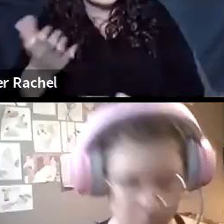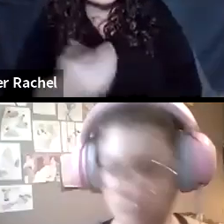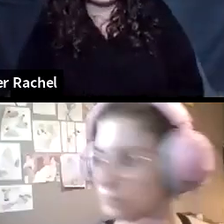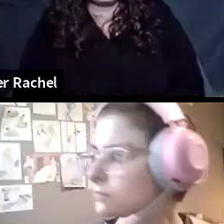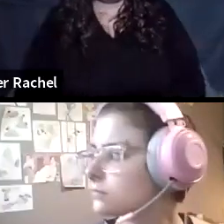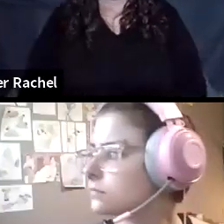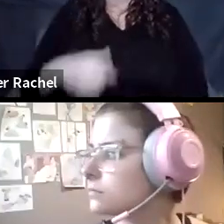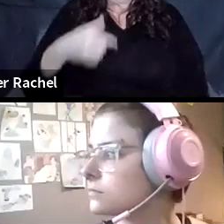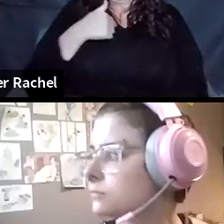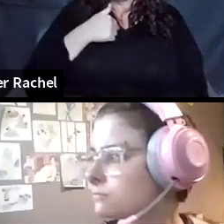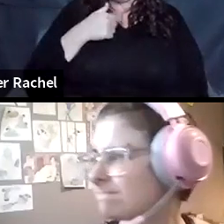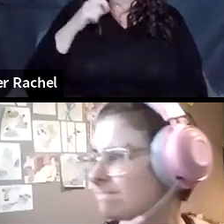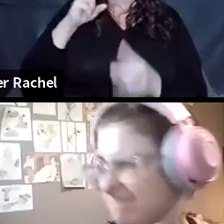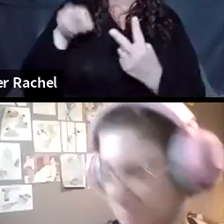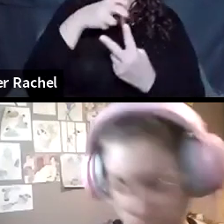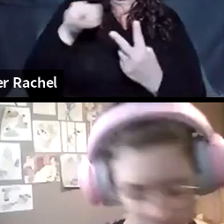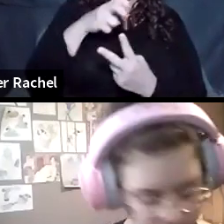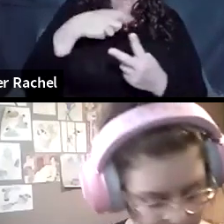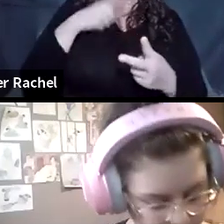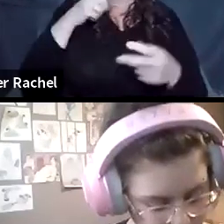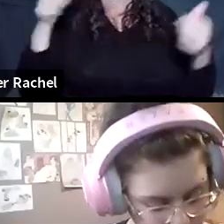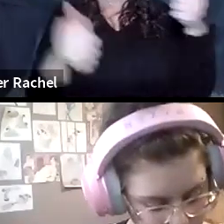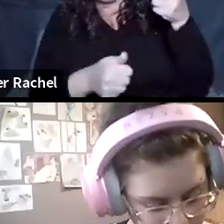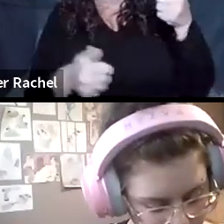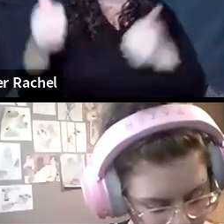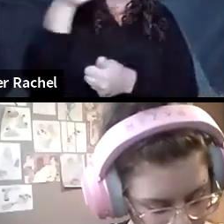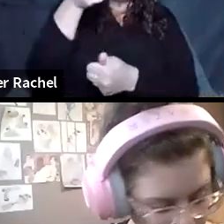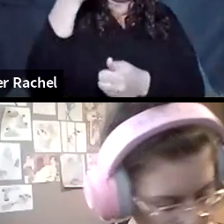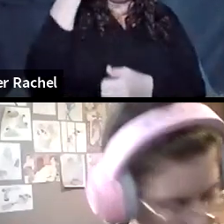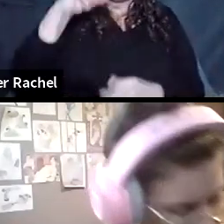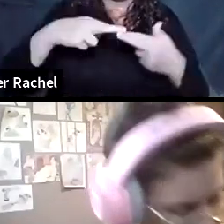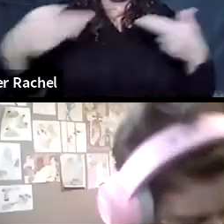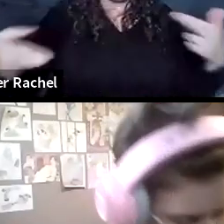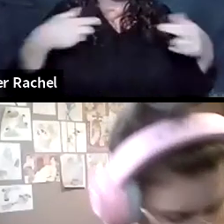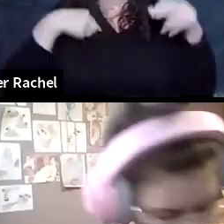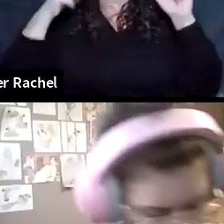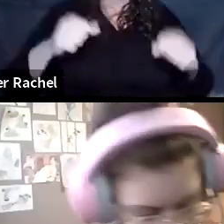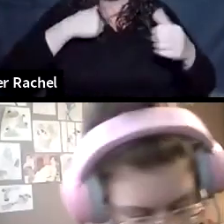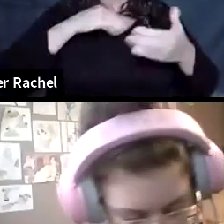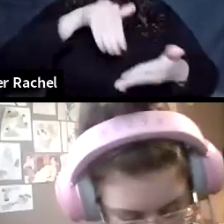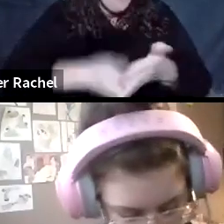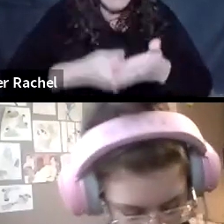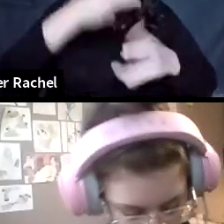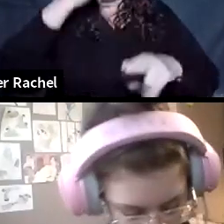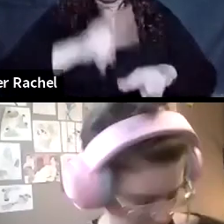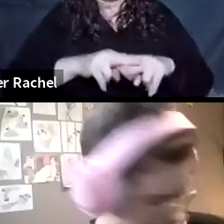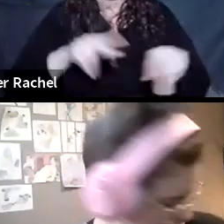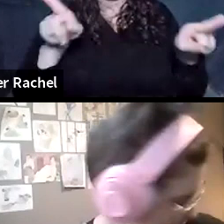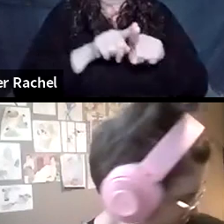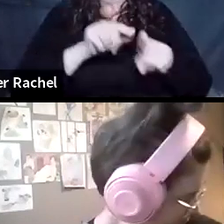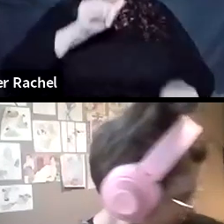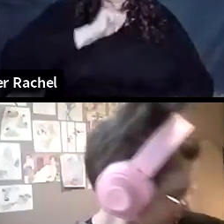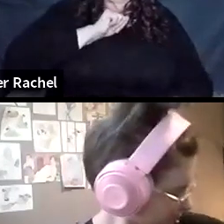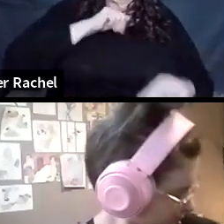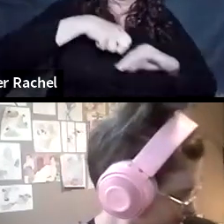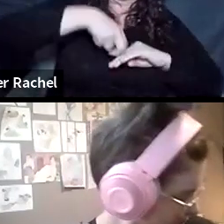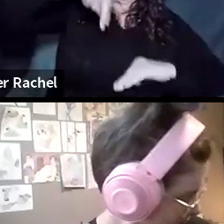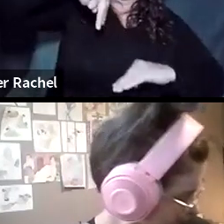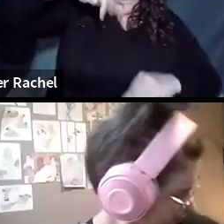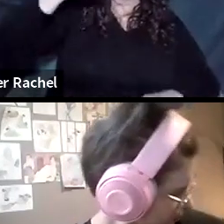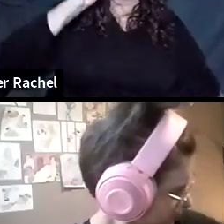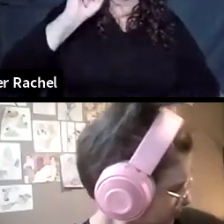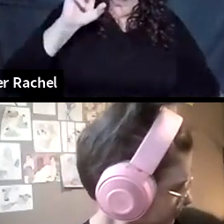So I'm a switch. So I bottom and I top for rope because we can have all of the fun. I also self-suspend. So